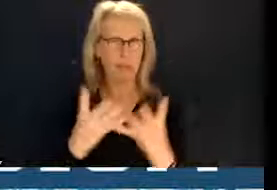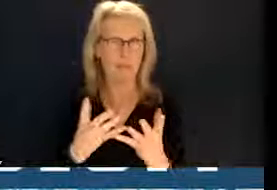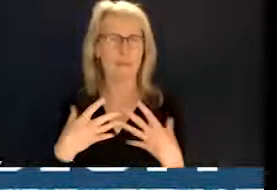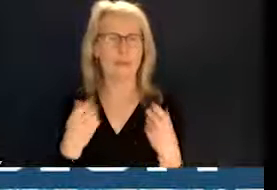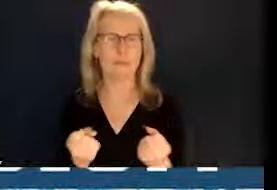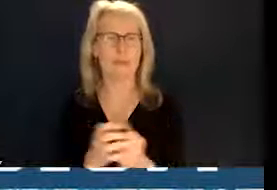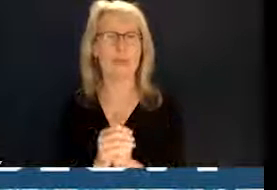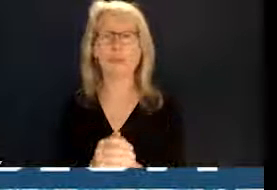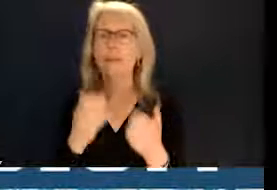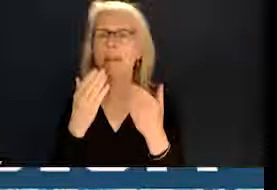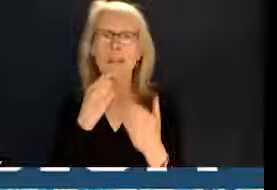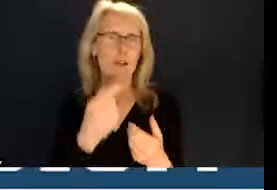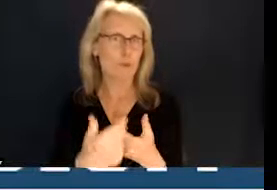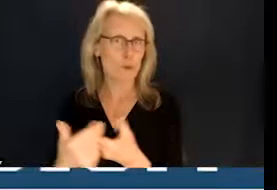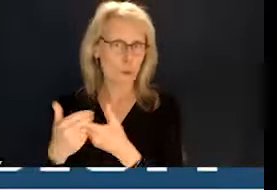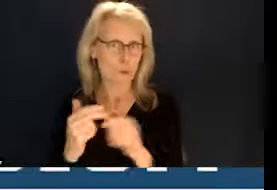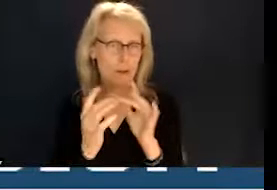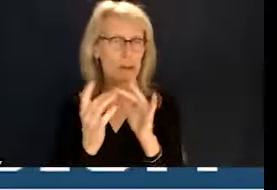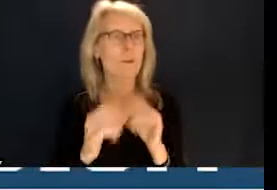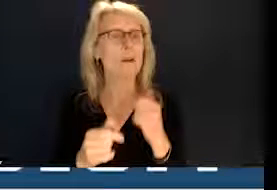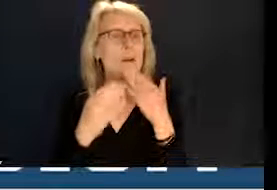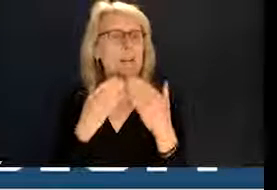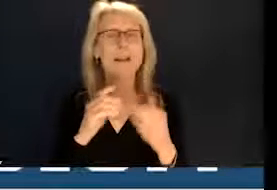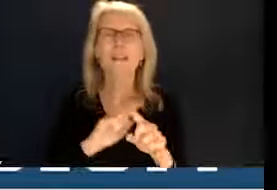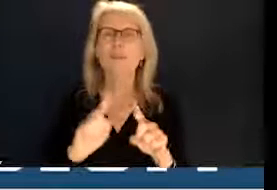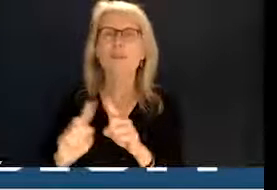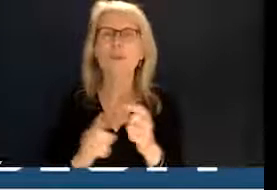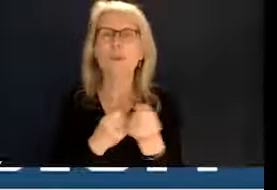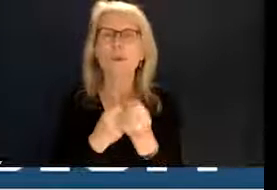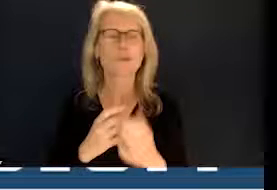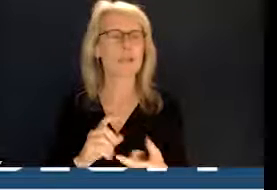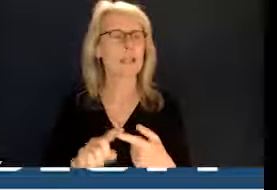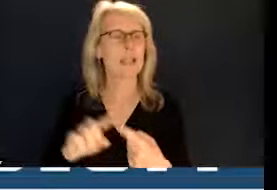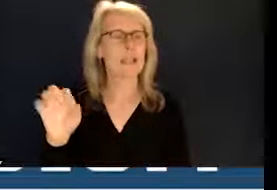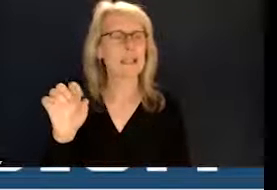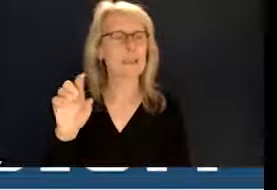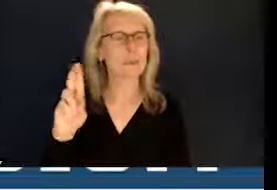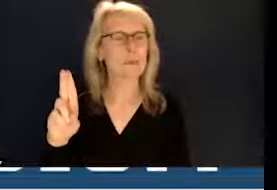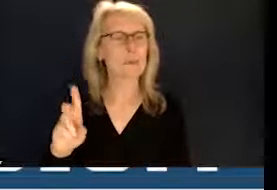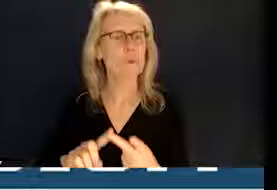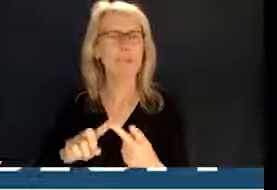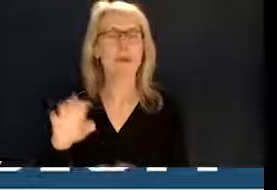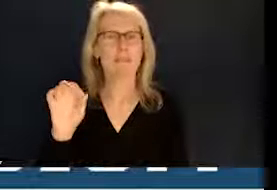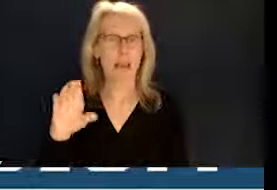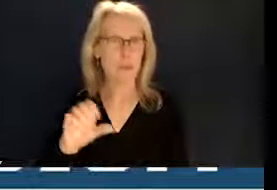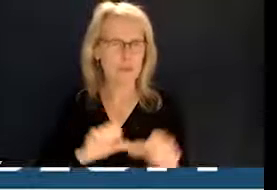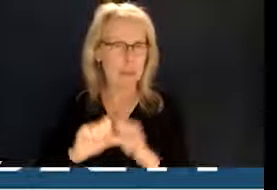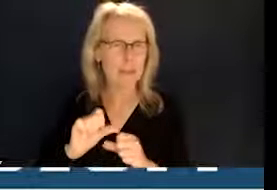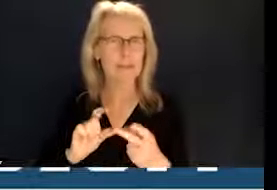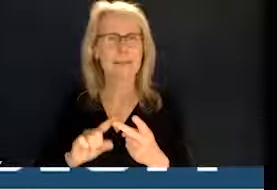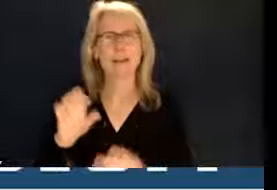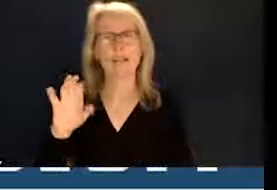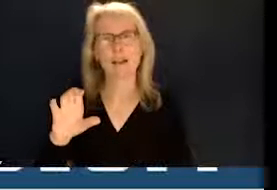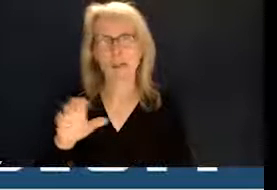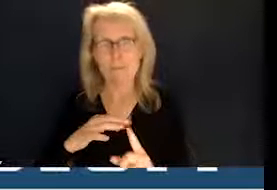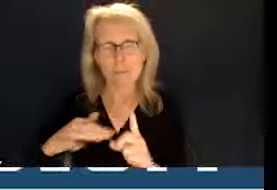thank our sponsors for the series. Simon Fraser University, we have funding from the Faculty of Science, Faculty of Environment,